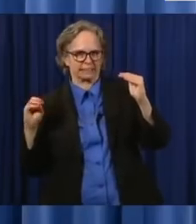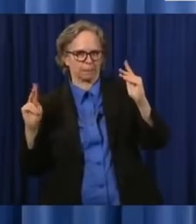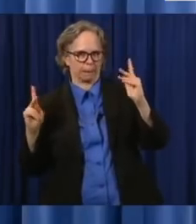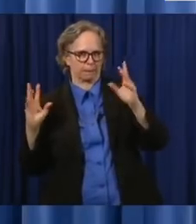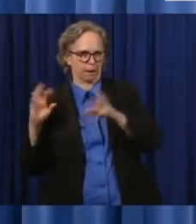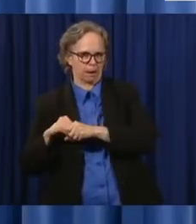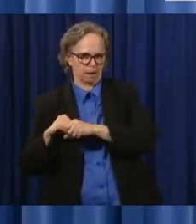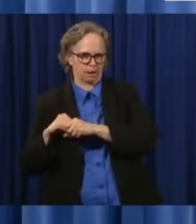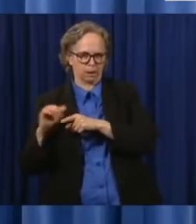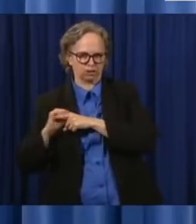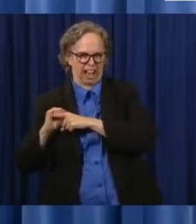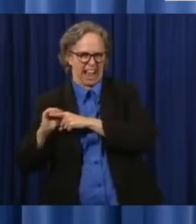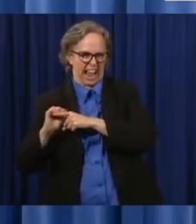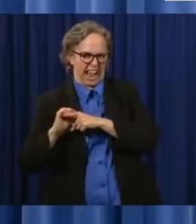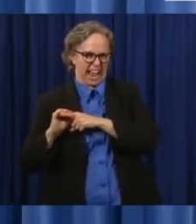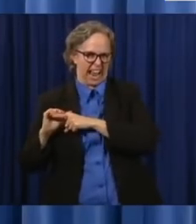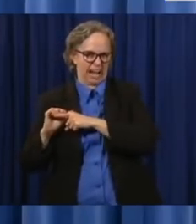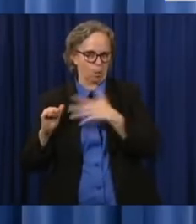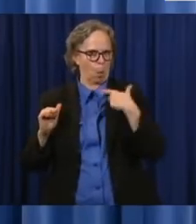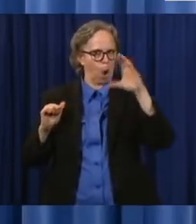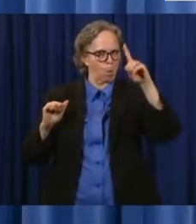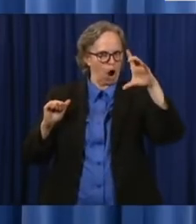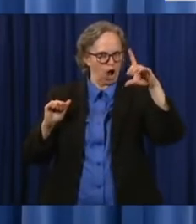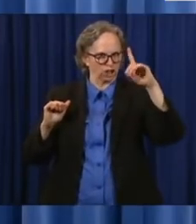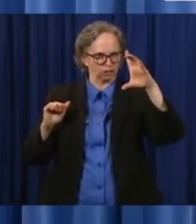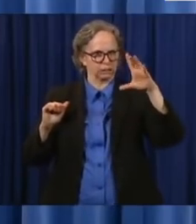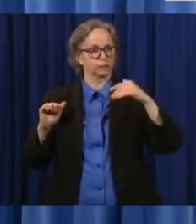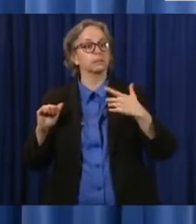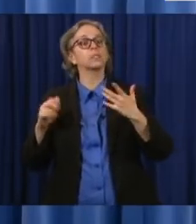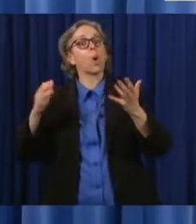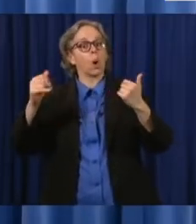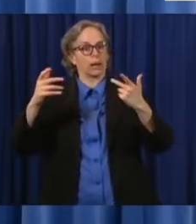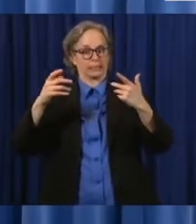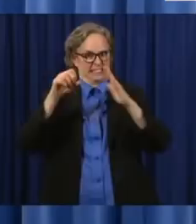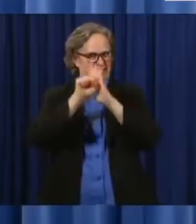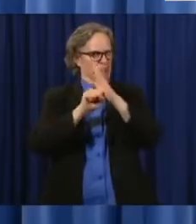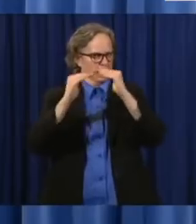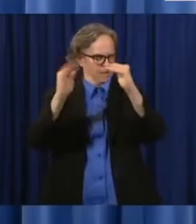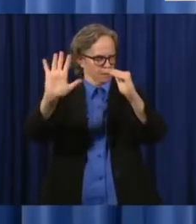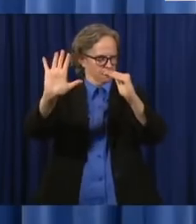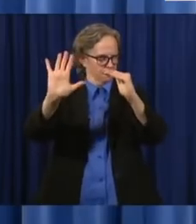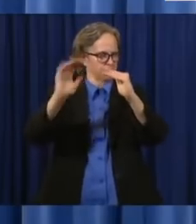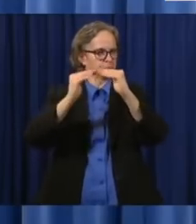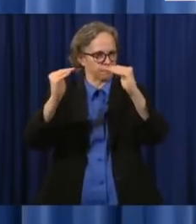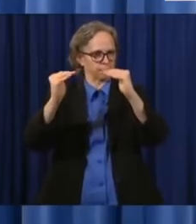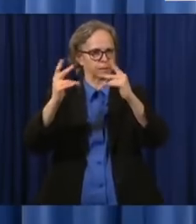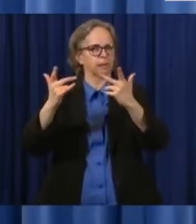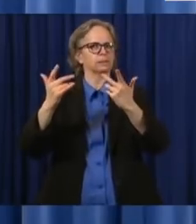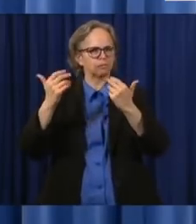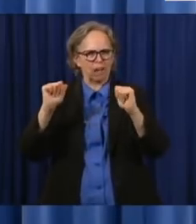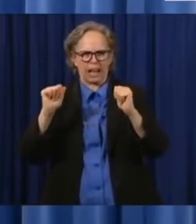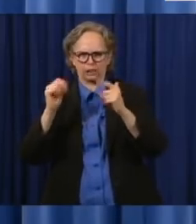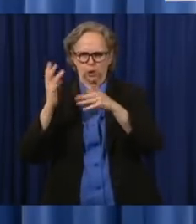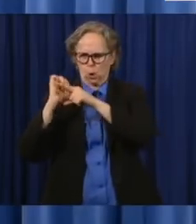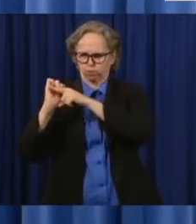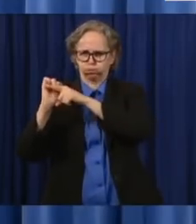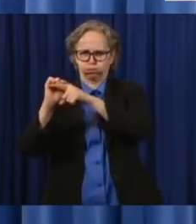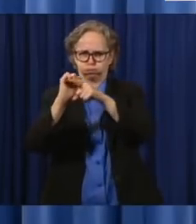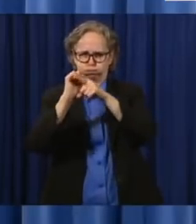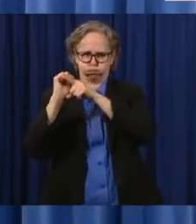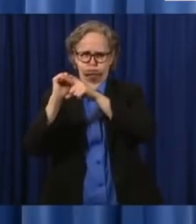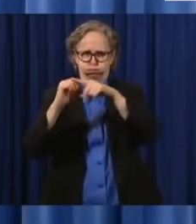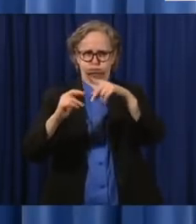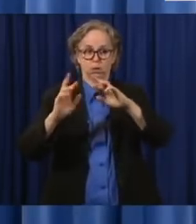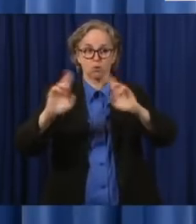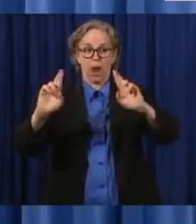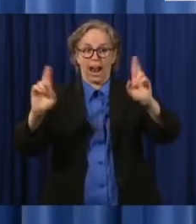now. And what we're doing at the state level is to try to surge in if there is a hot spot somewhere, and let's say